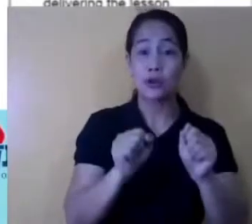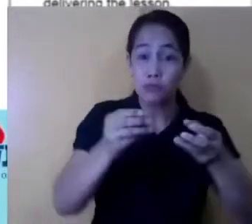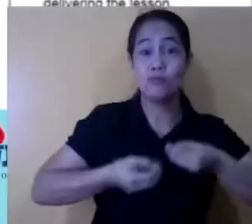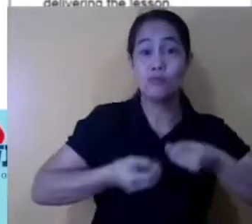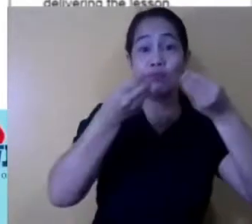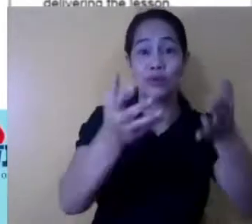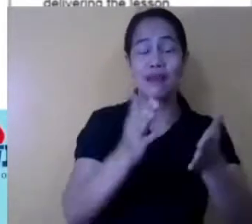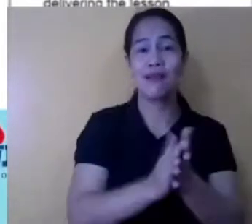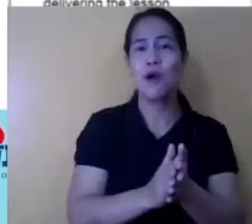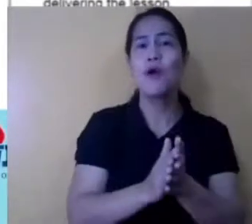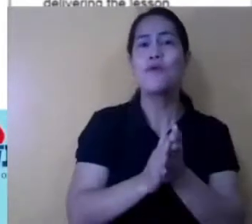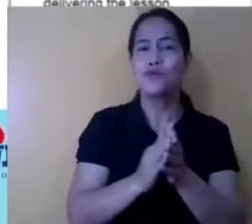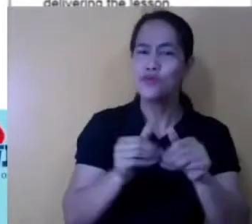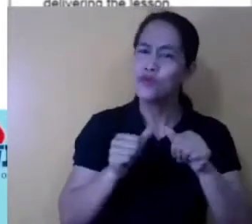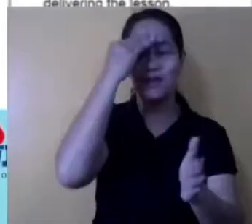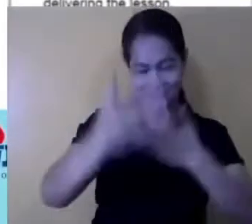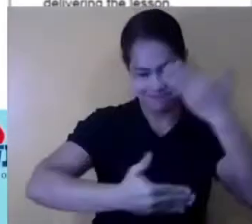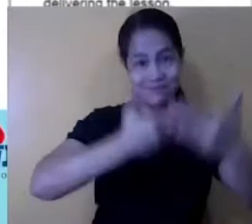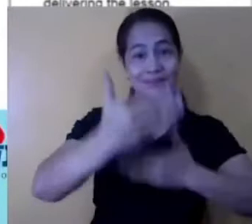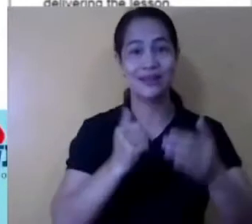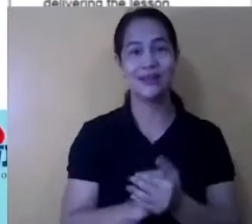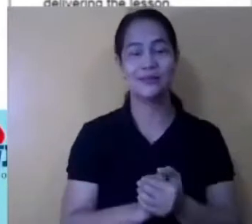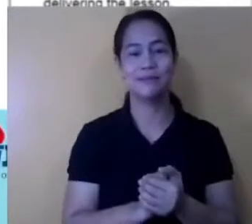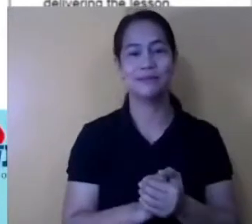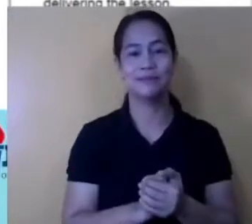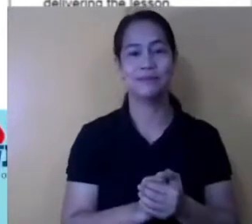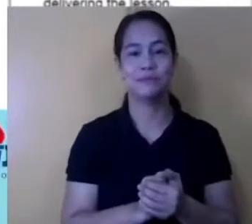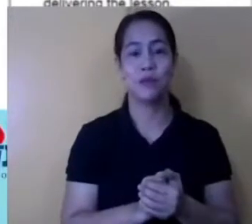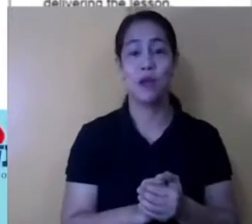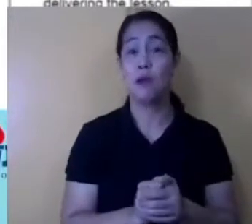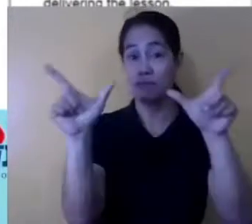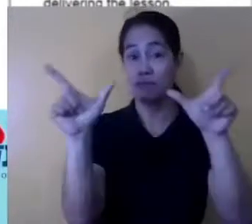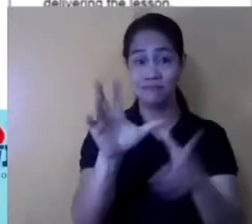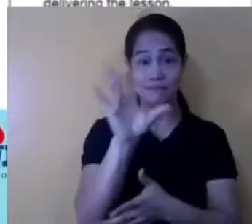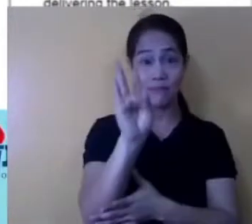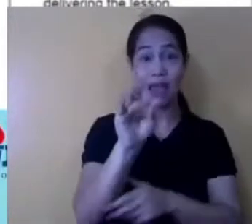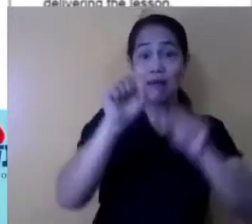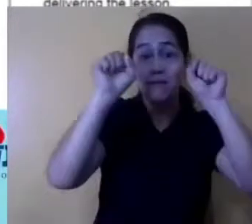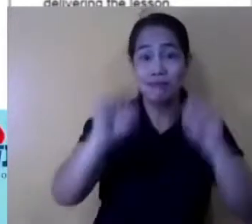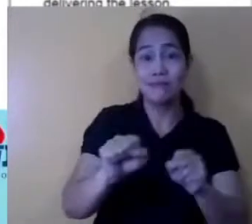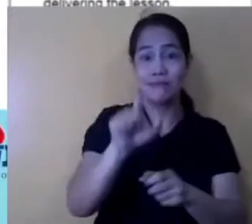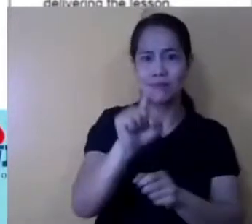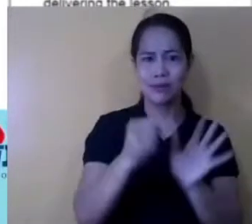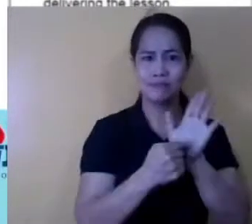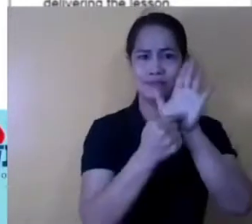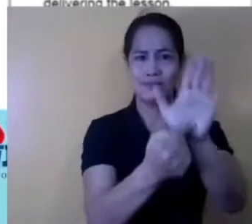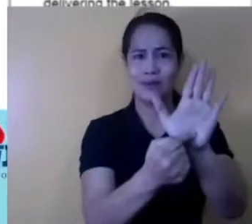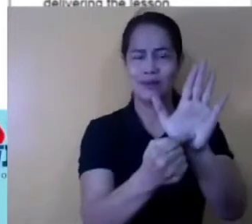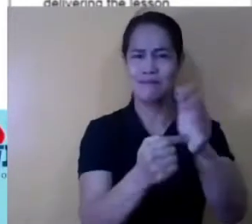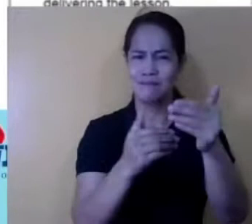of the teaching and learning process. For level 7, the teacher must display advanced